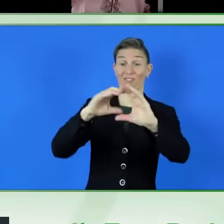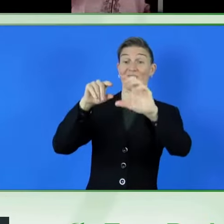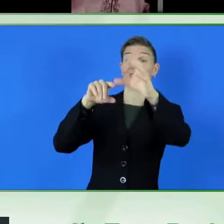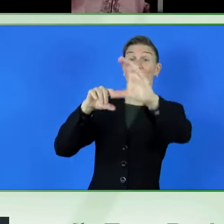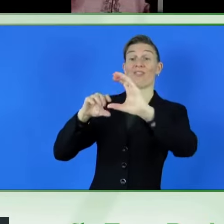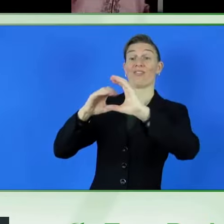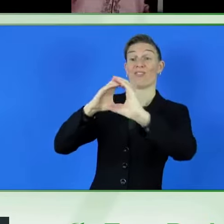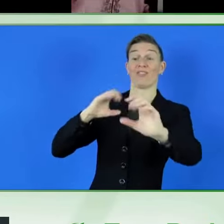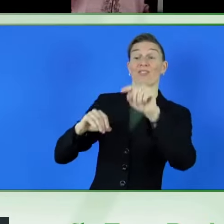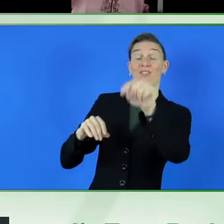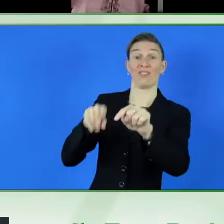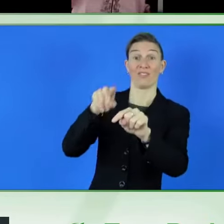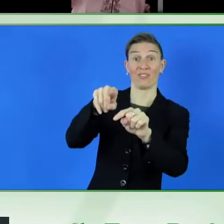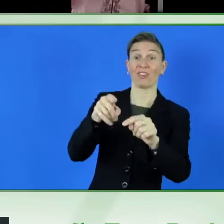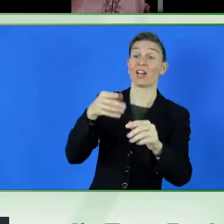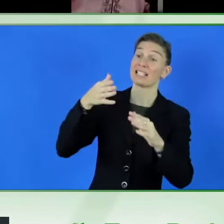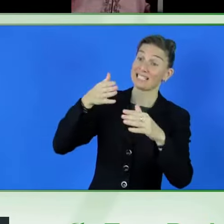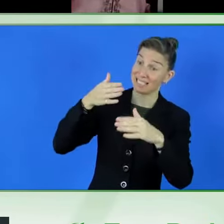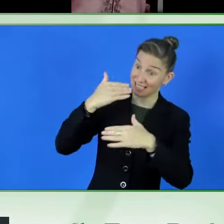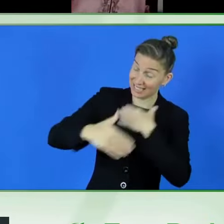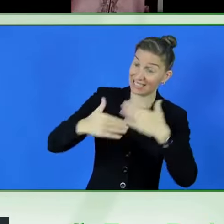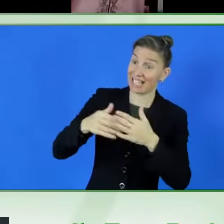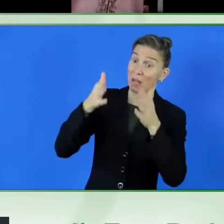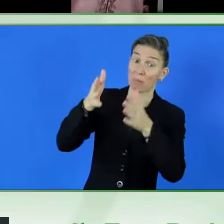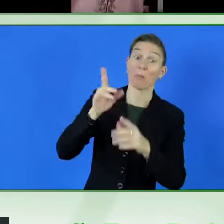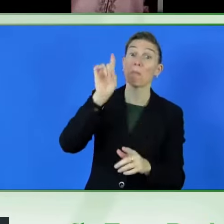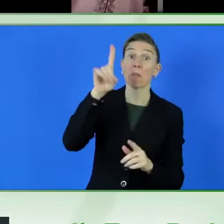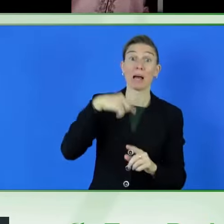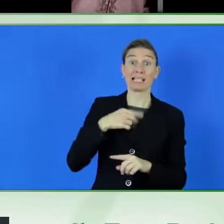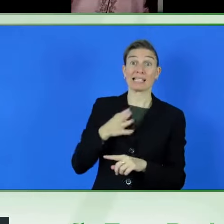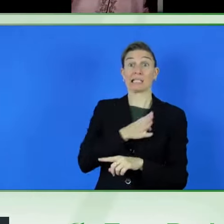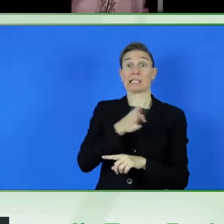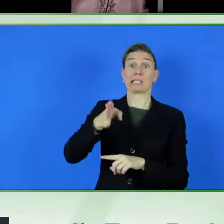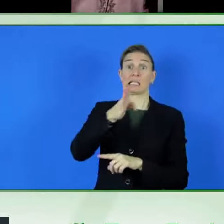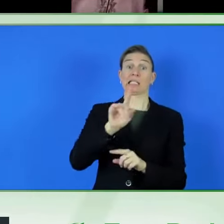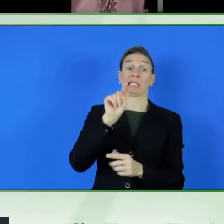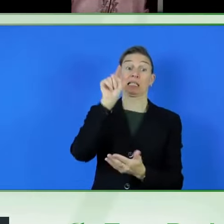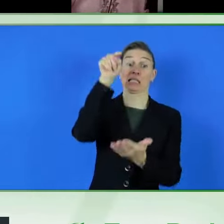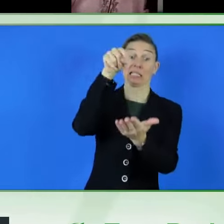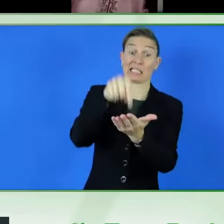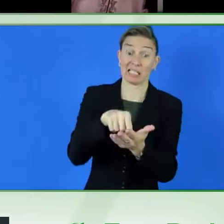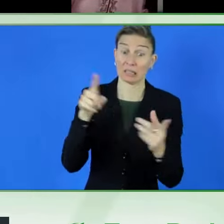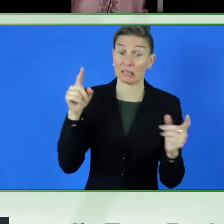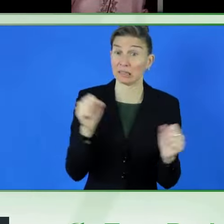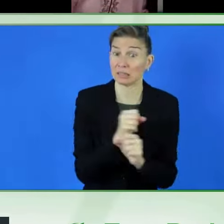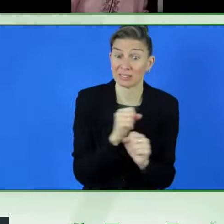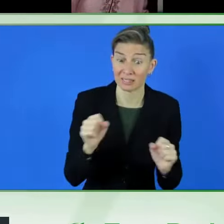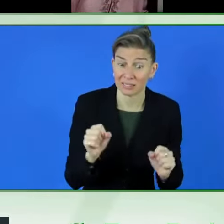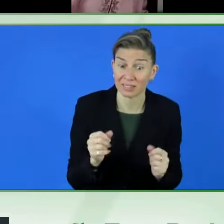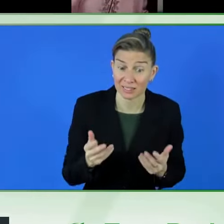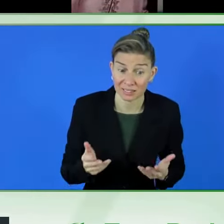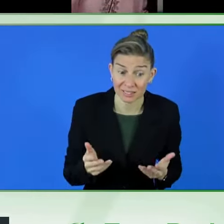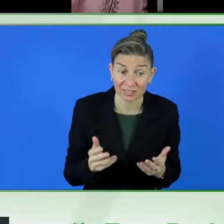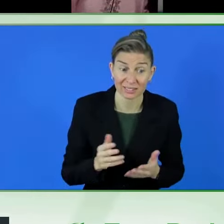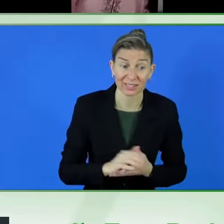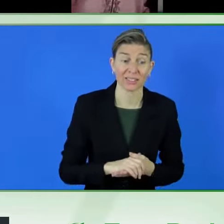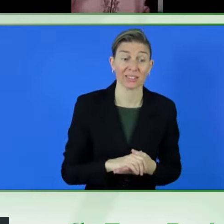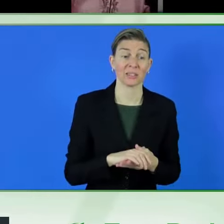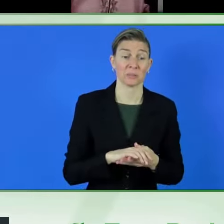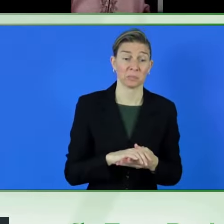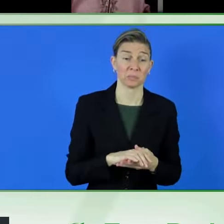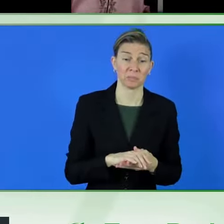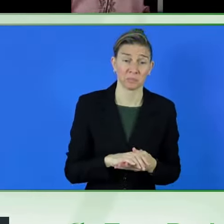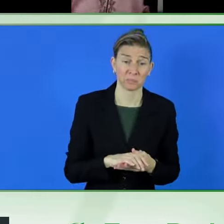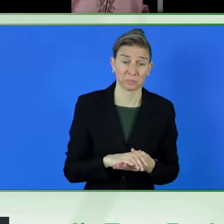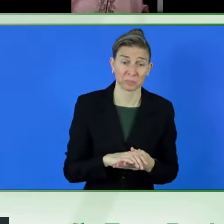railway station to catch the train. Public buses have hydraulic